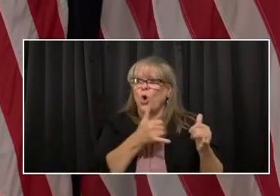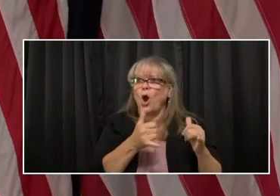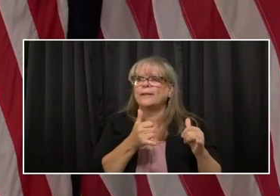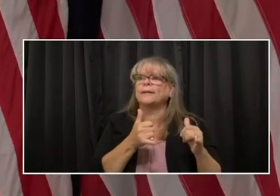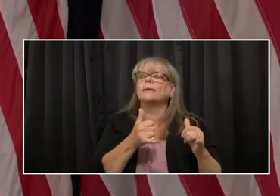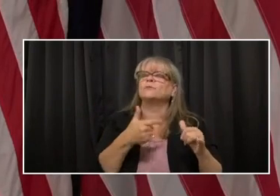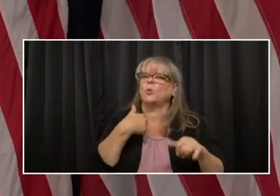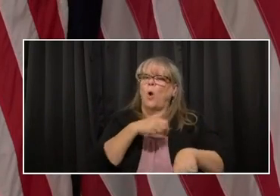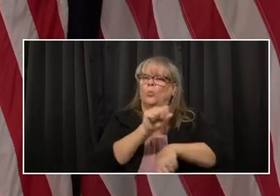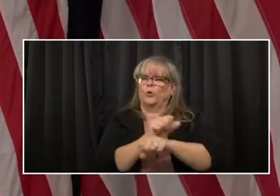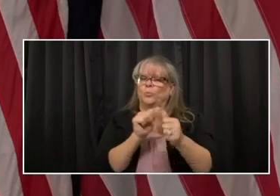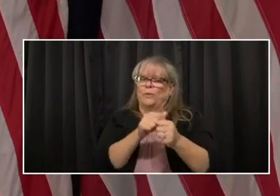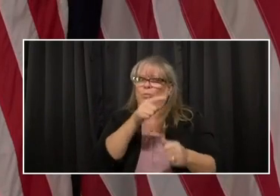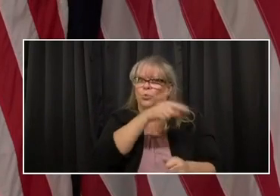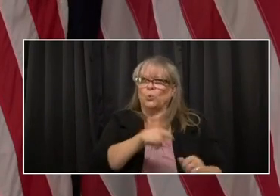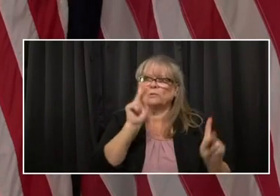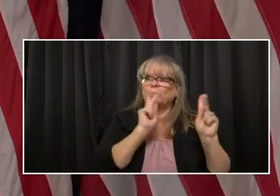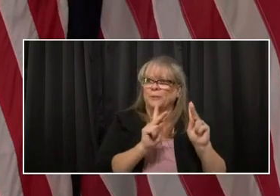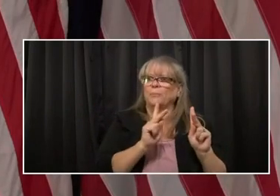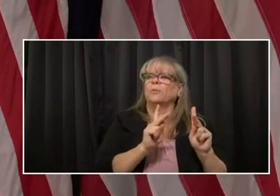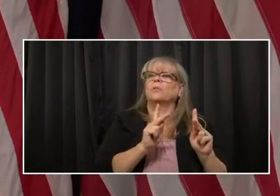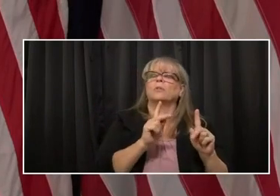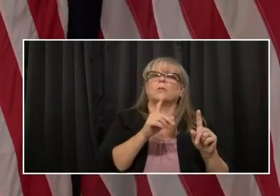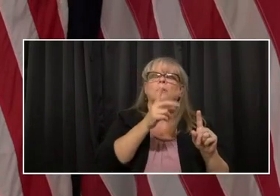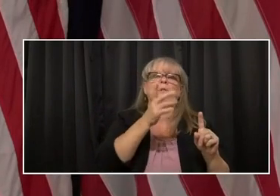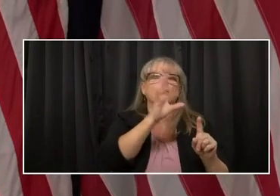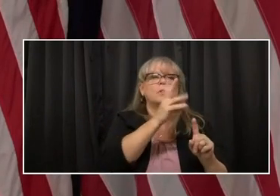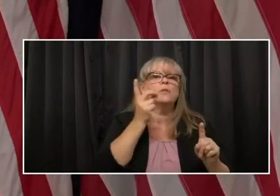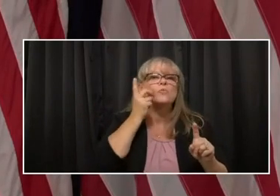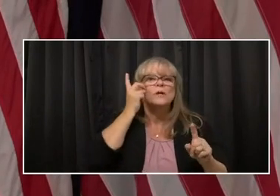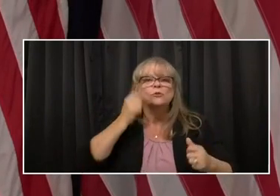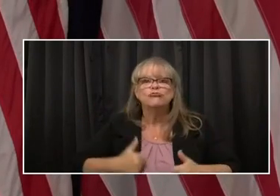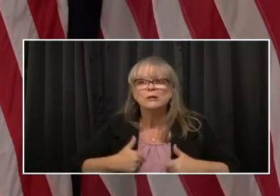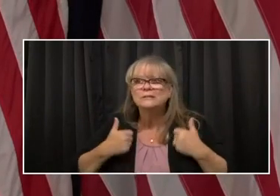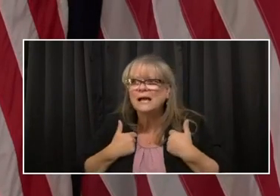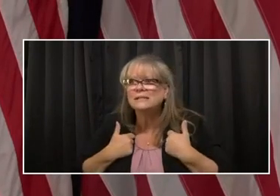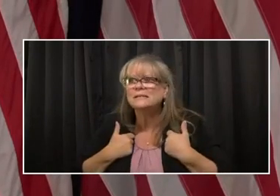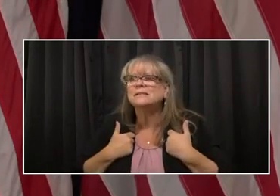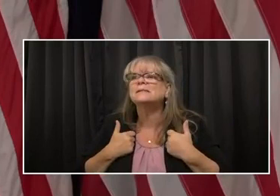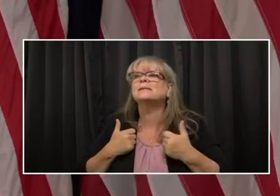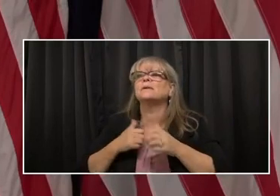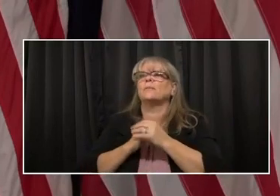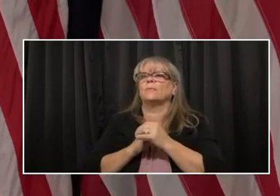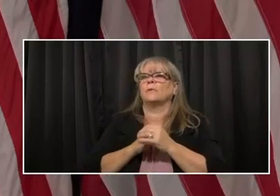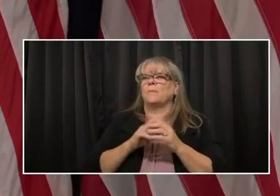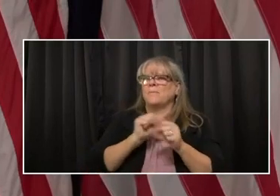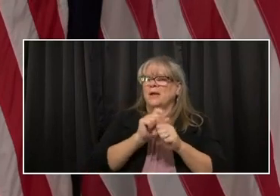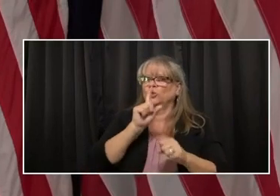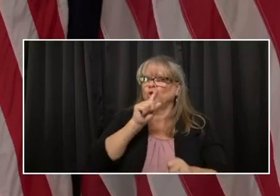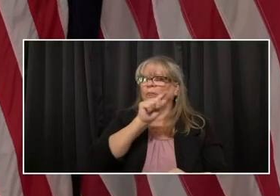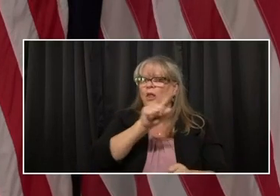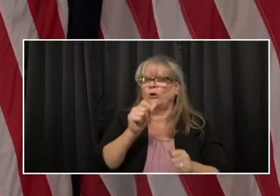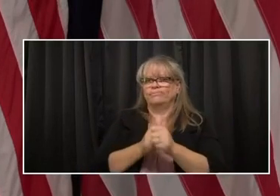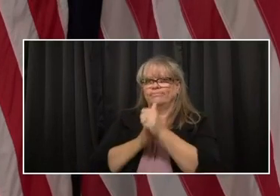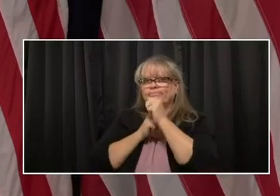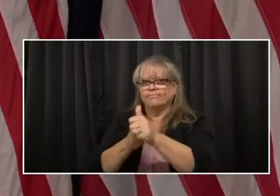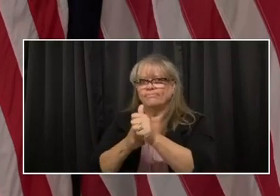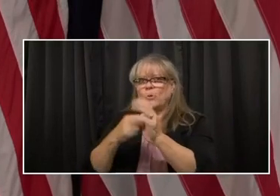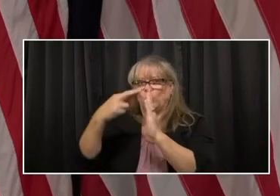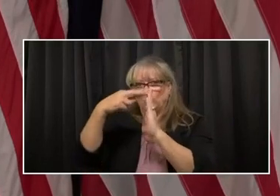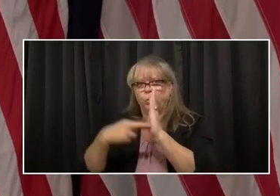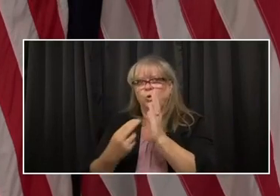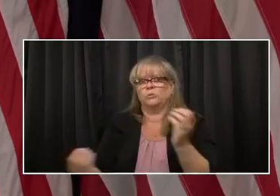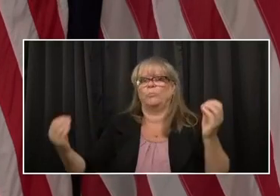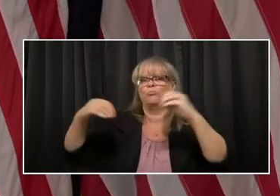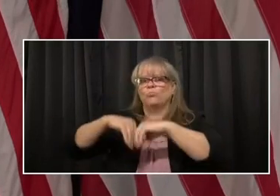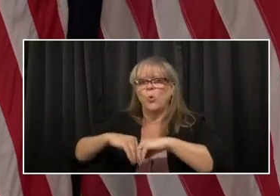colleges in our state, as well as the non-residential community colleges and colleges, to make sure that they have the protocols that they need to be safe as